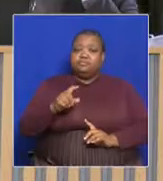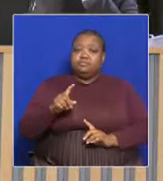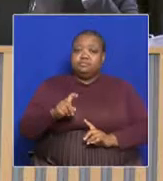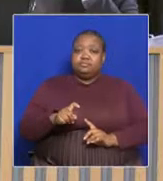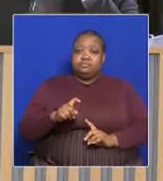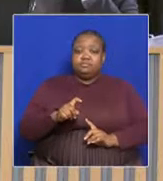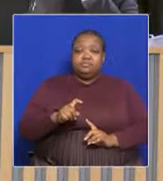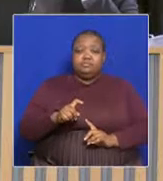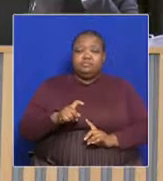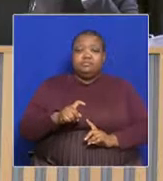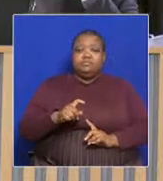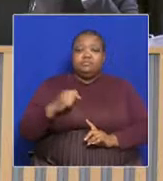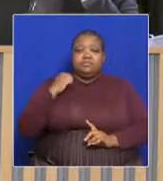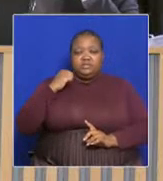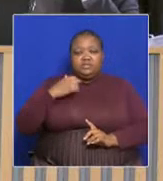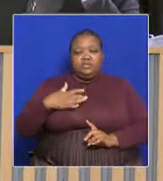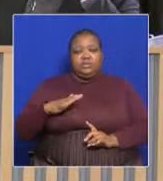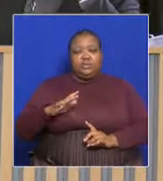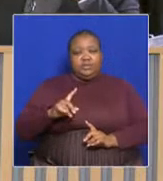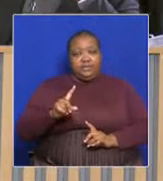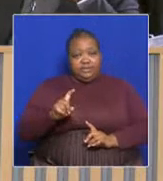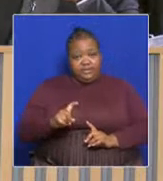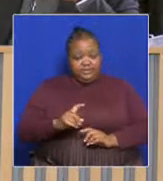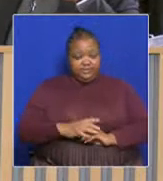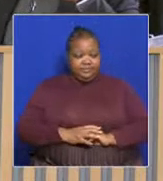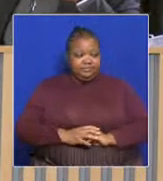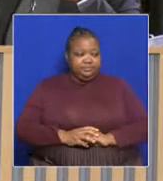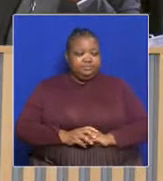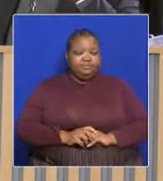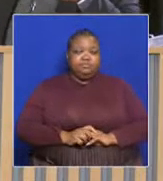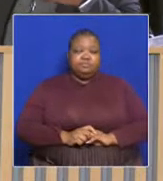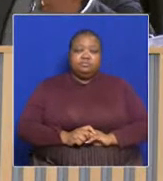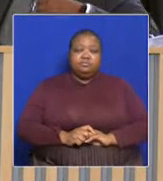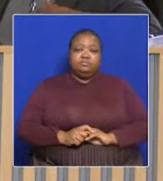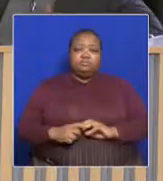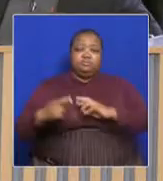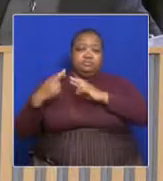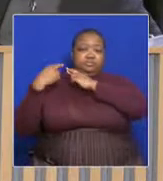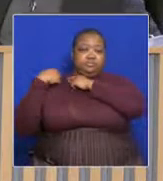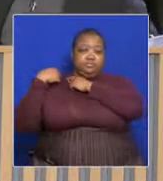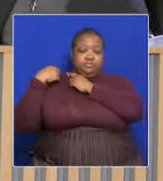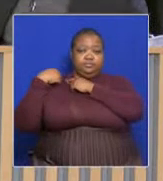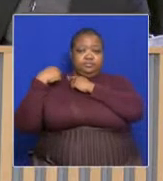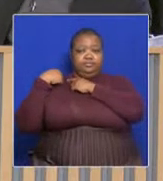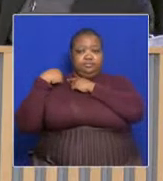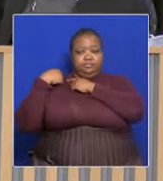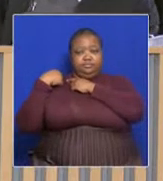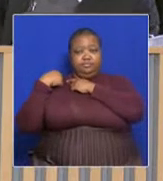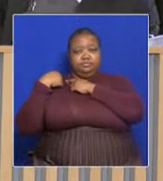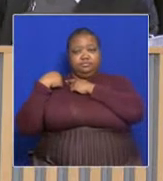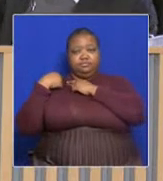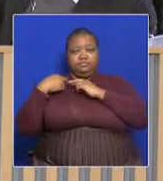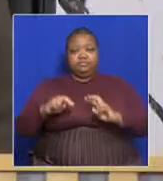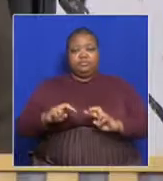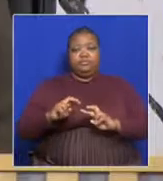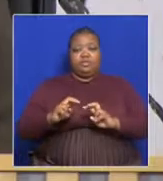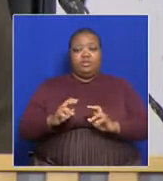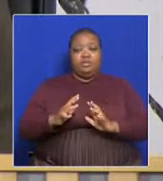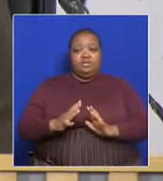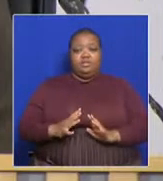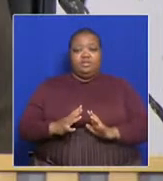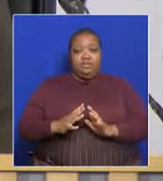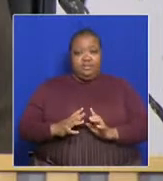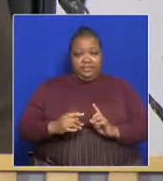yesterday. Is it not the responsibility of an investigating officer